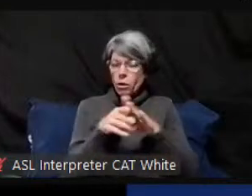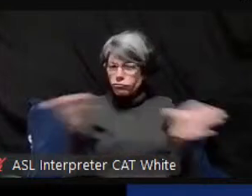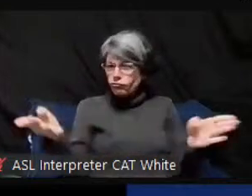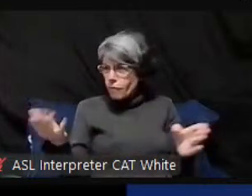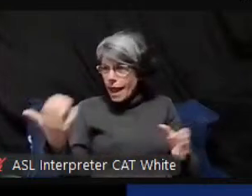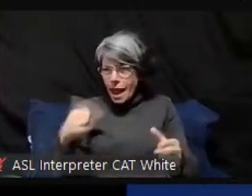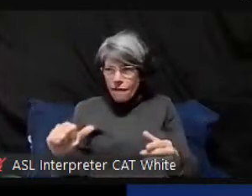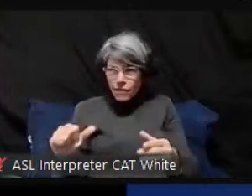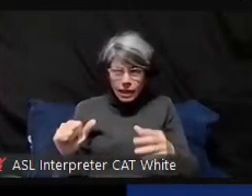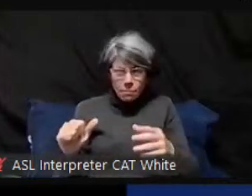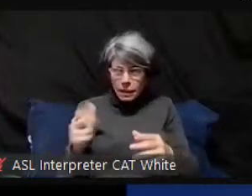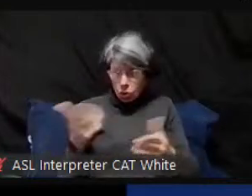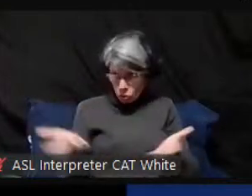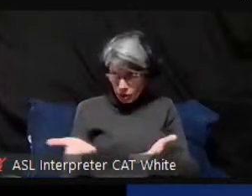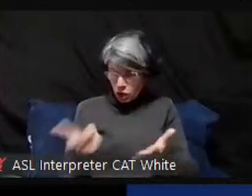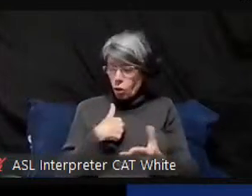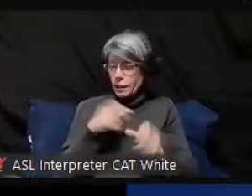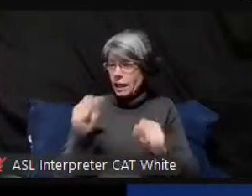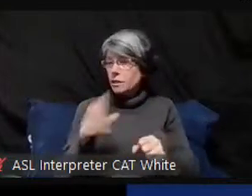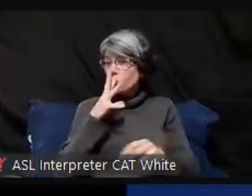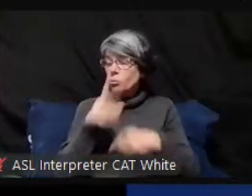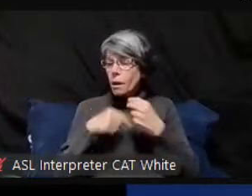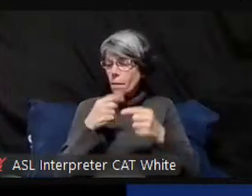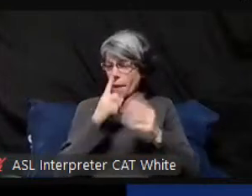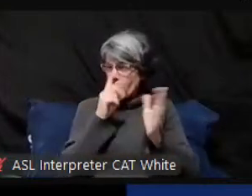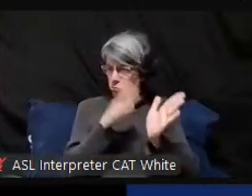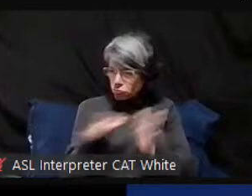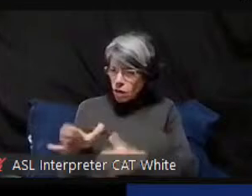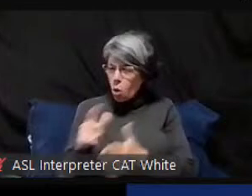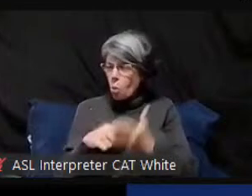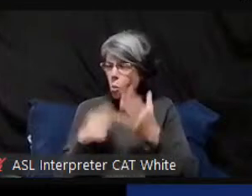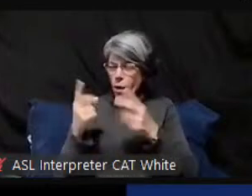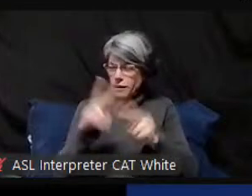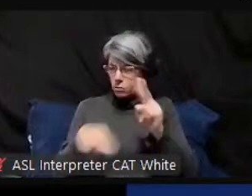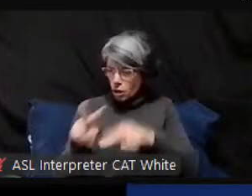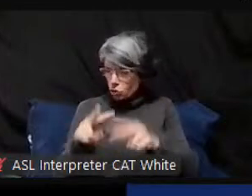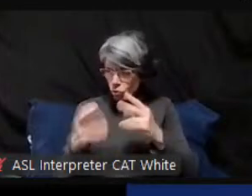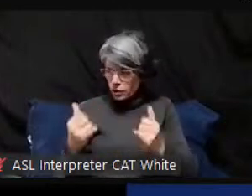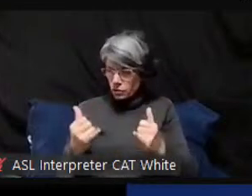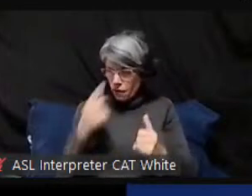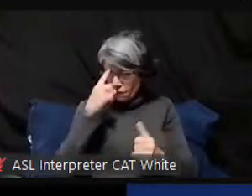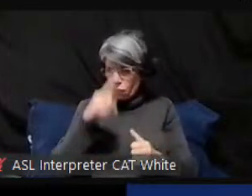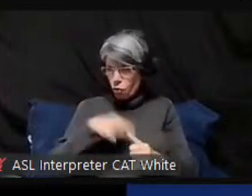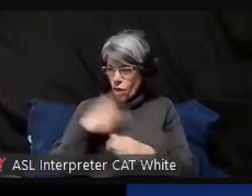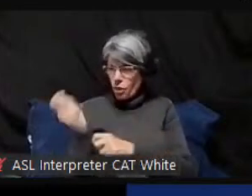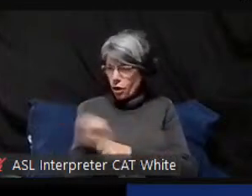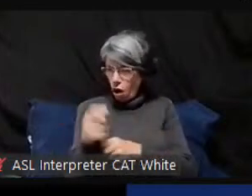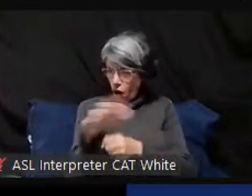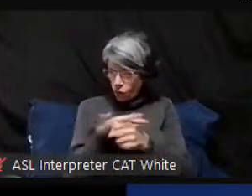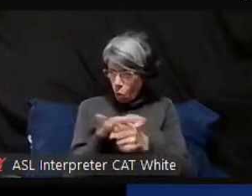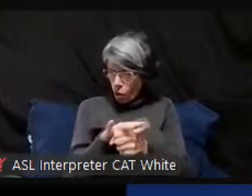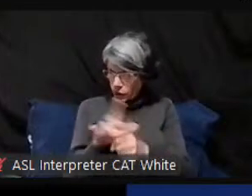anybody who's on here is able to speak to the logistics and what's being sort of monitored and so forth for the golf course.